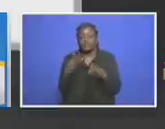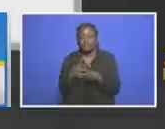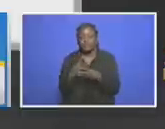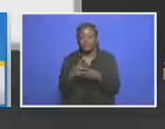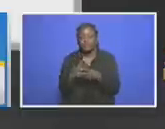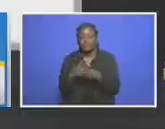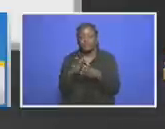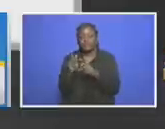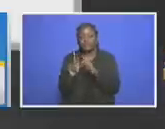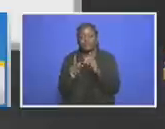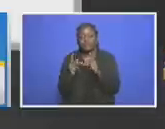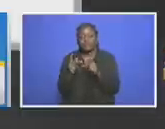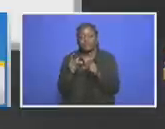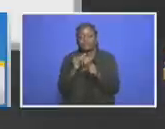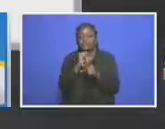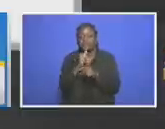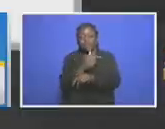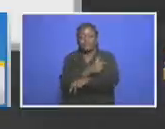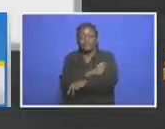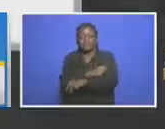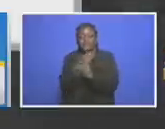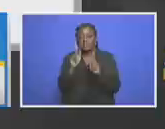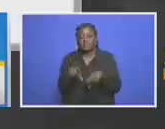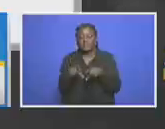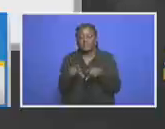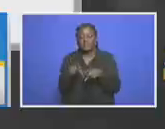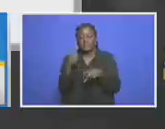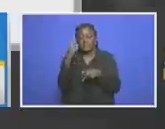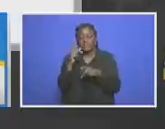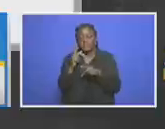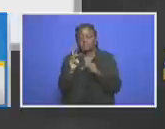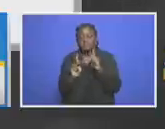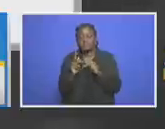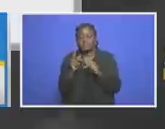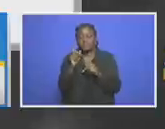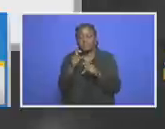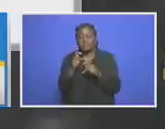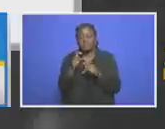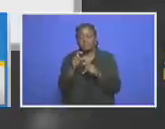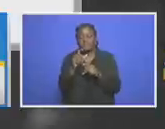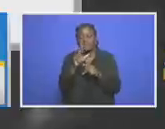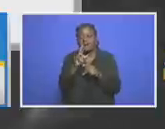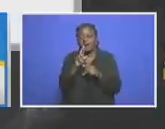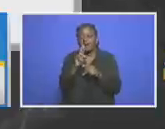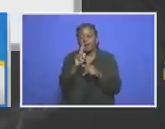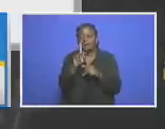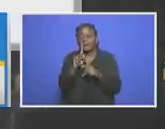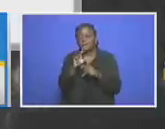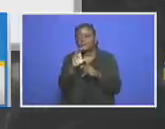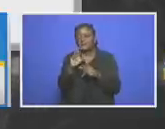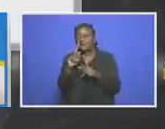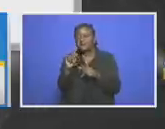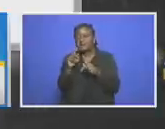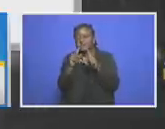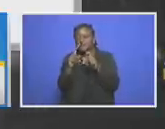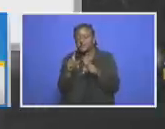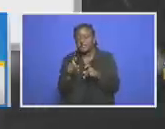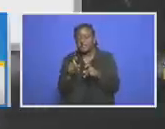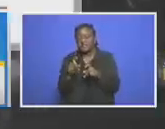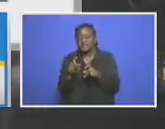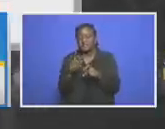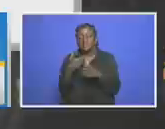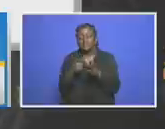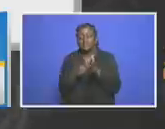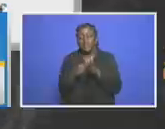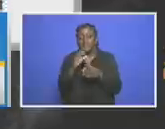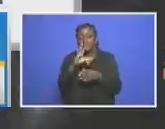United States and Canada will be required to pay $40 for travel visas or visits that do not exceed 5 days. A fee